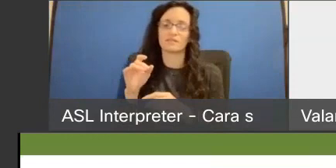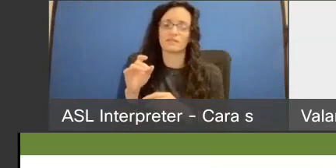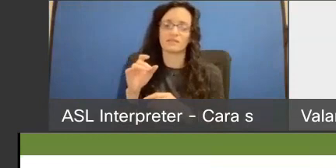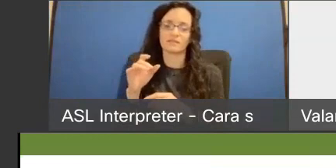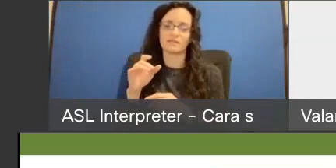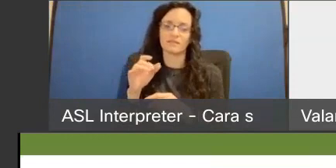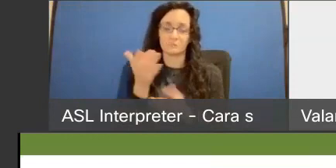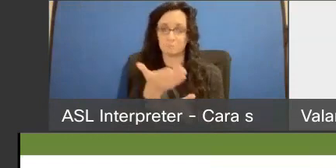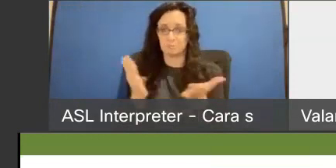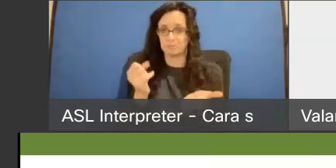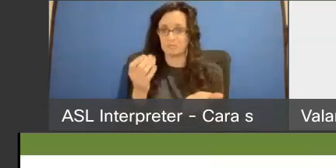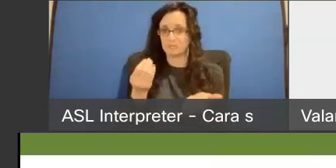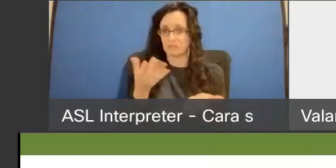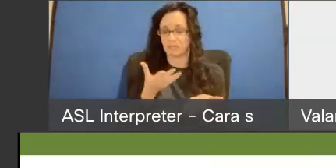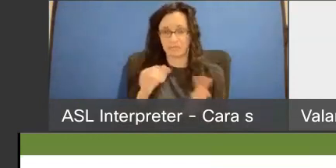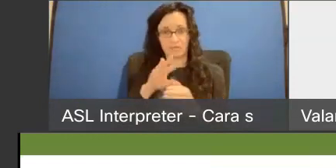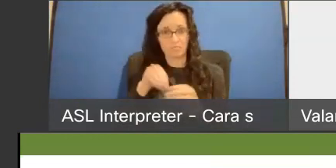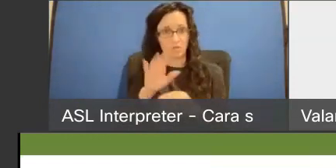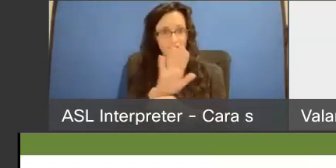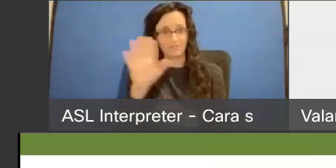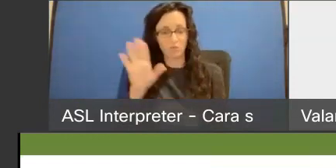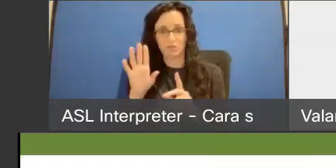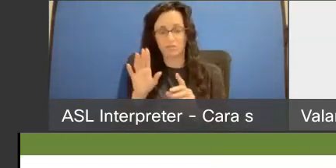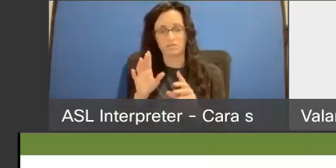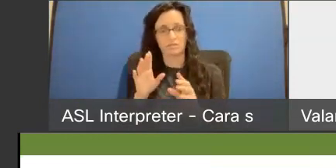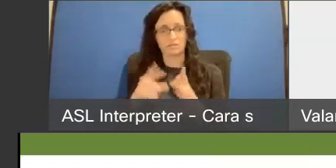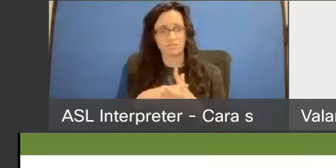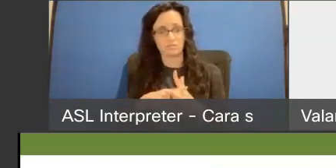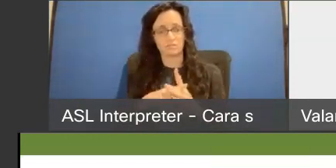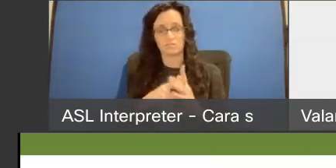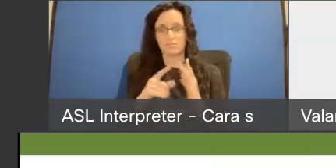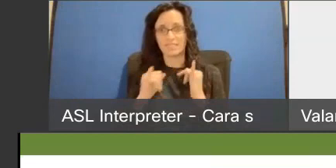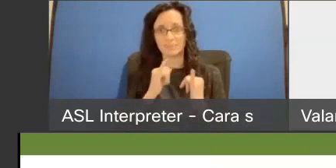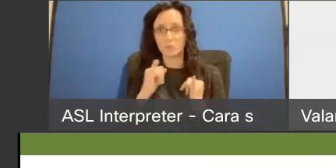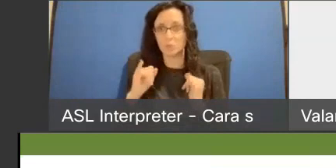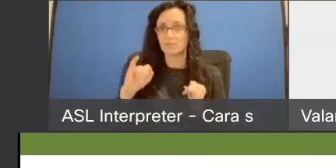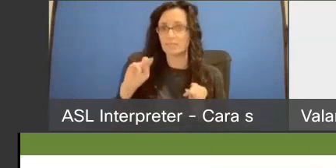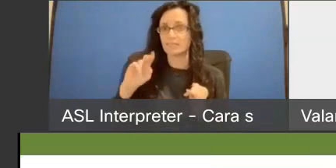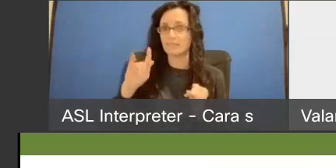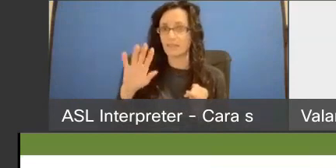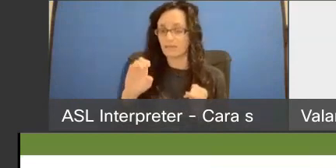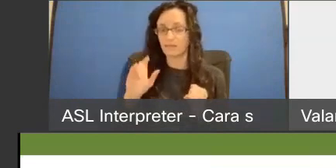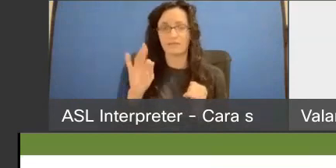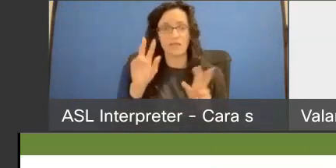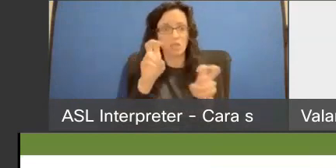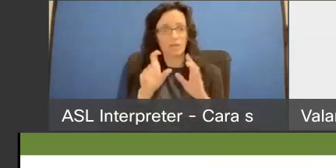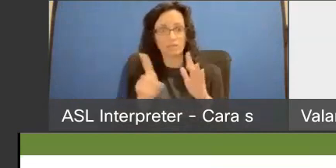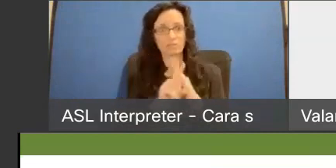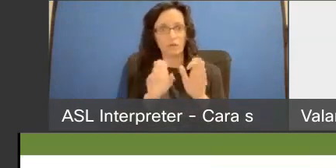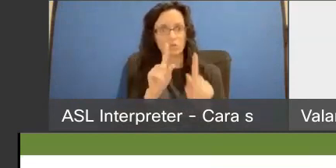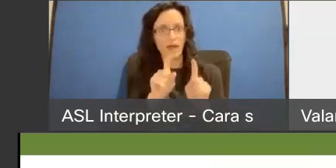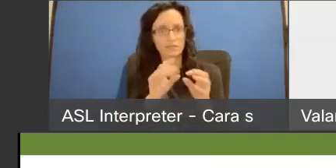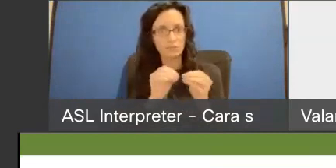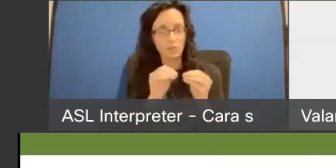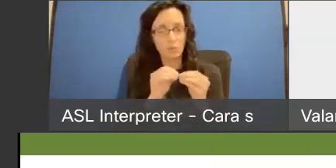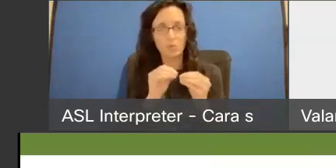folks can tell me, is that part of your initial intake and assessment? I assume it is. If the topic comes up, we want to check in about it and ask about